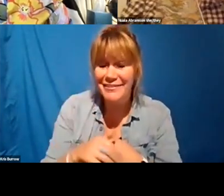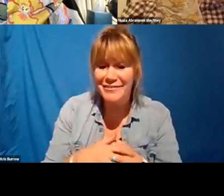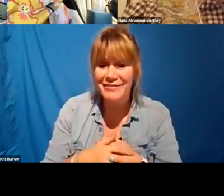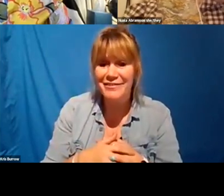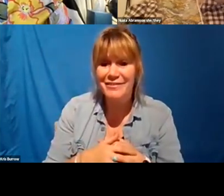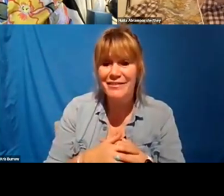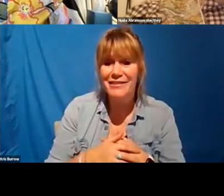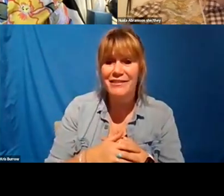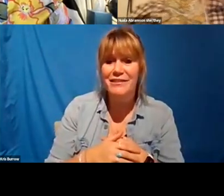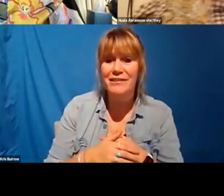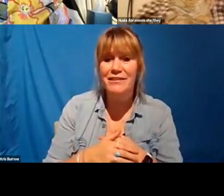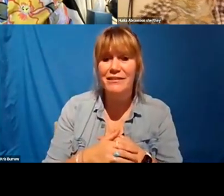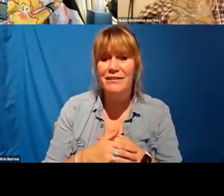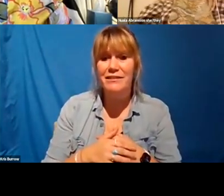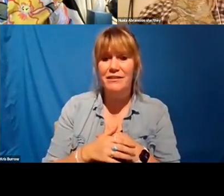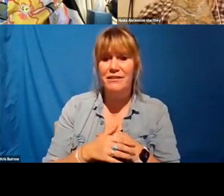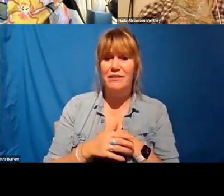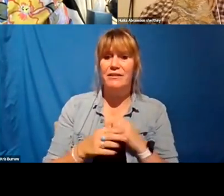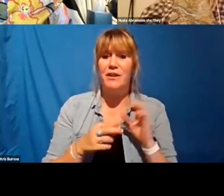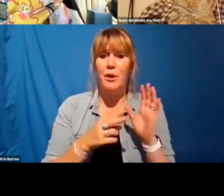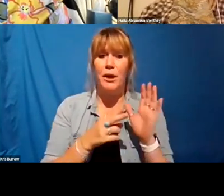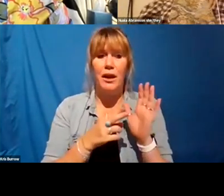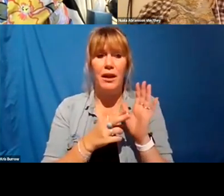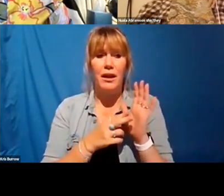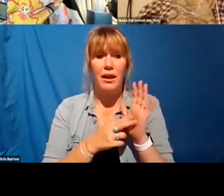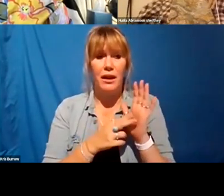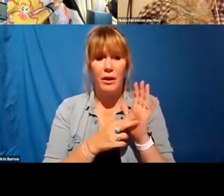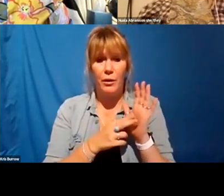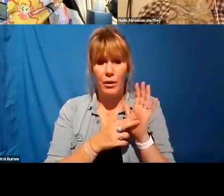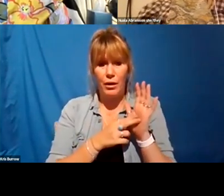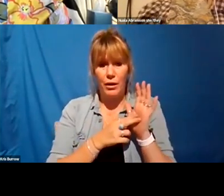No, I find that, like,